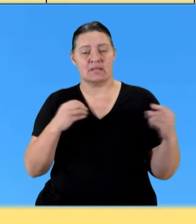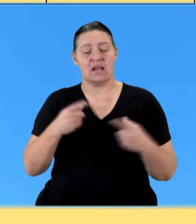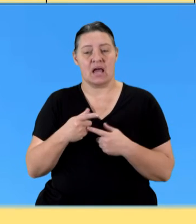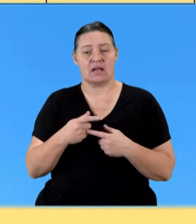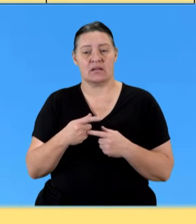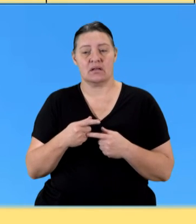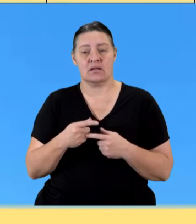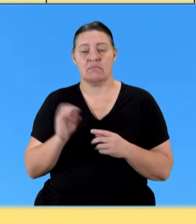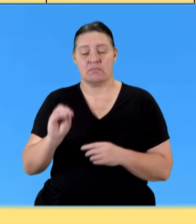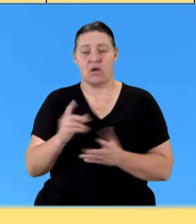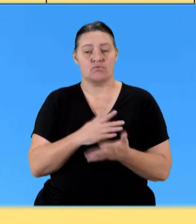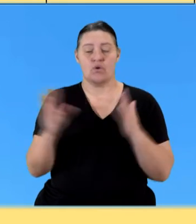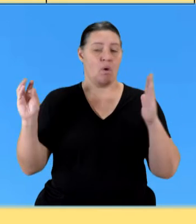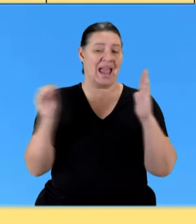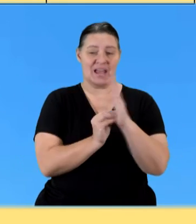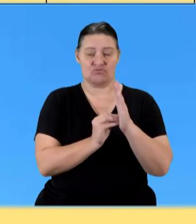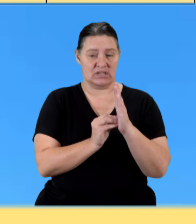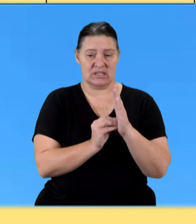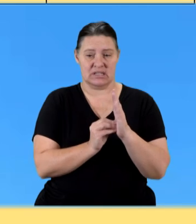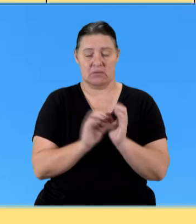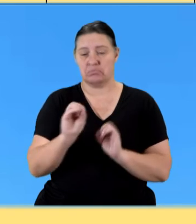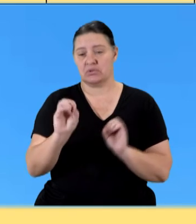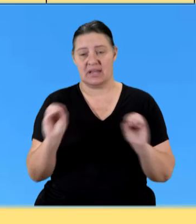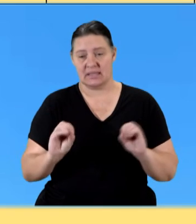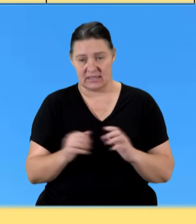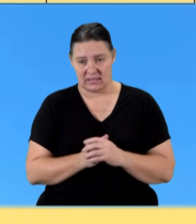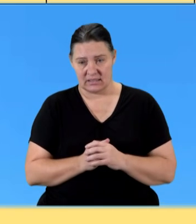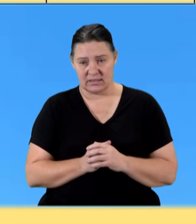ledger. No entry was made.